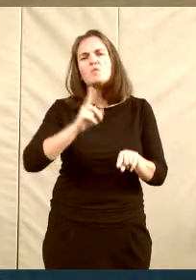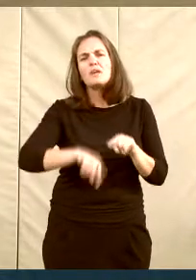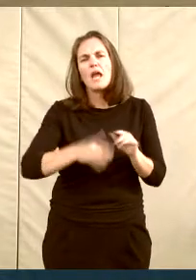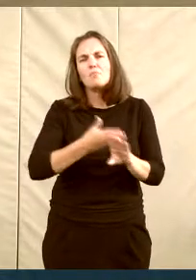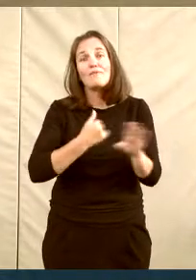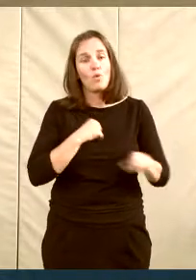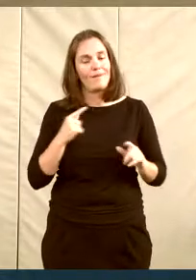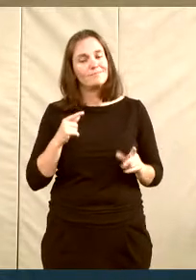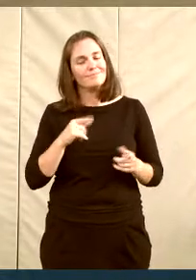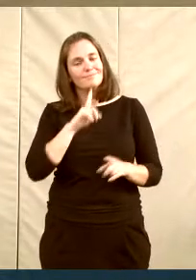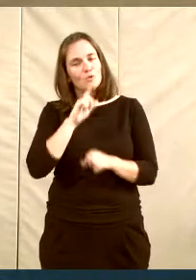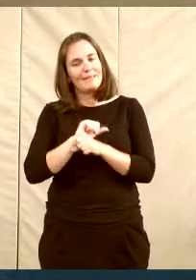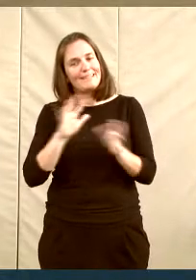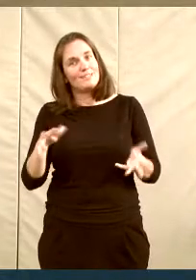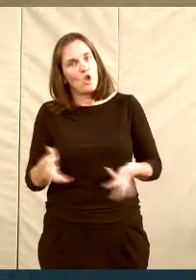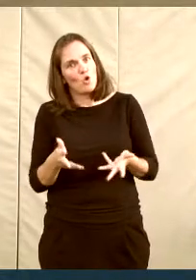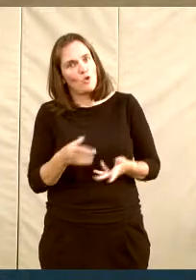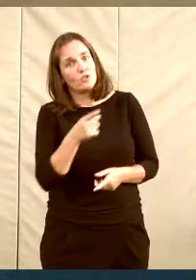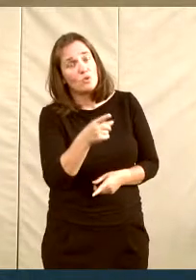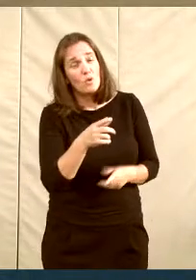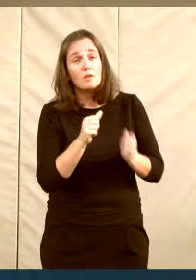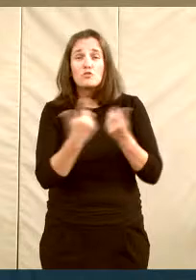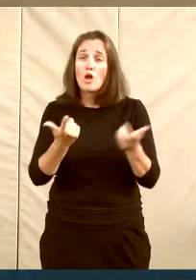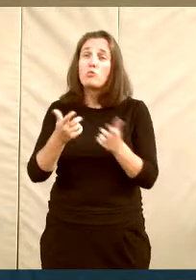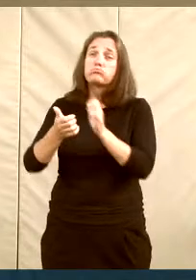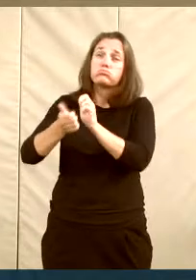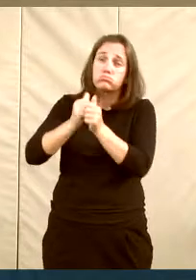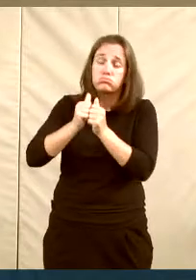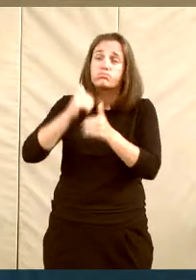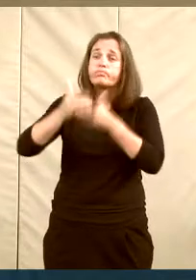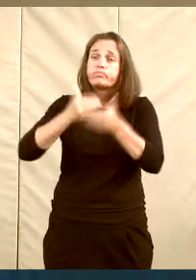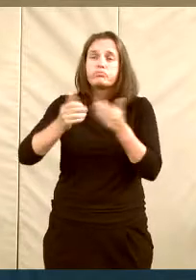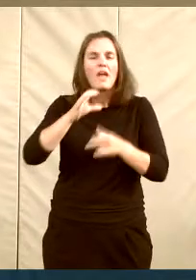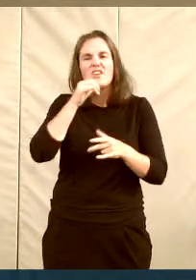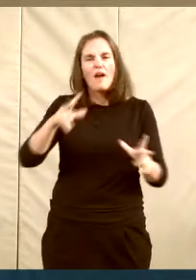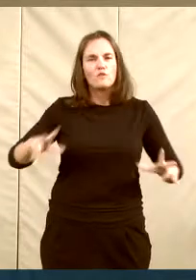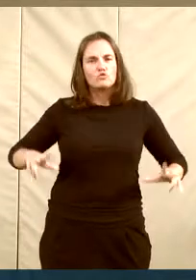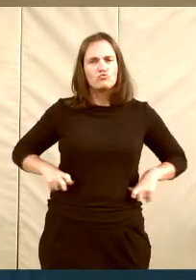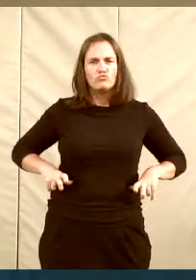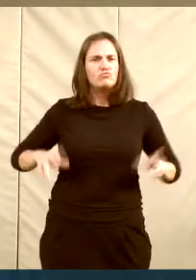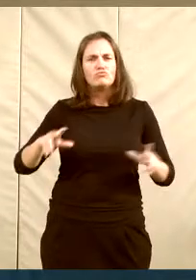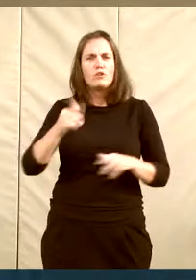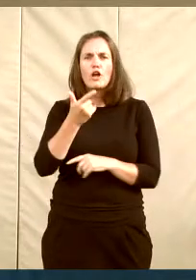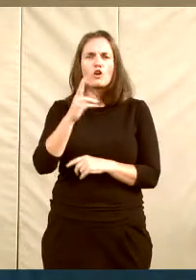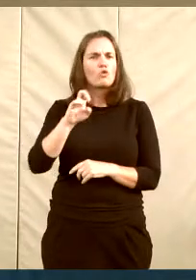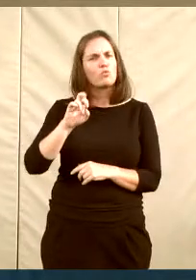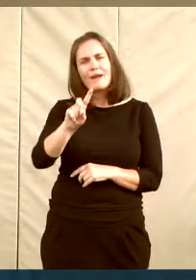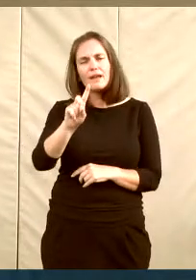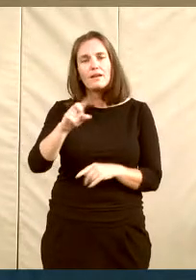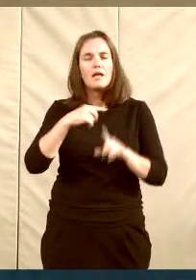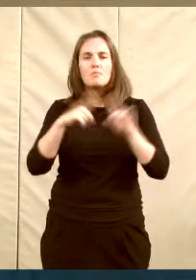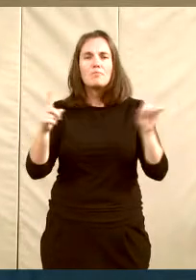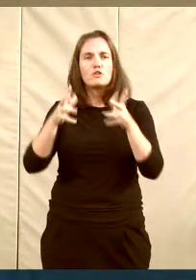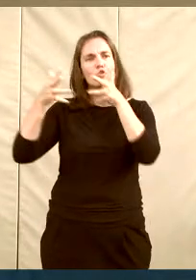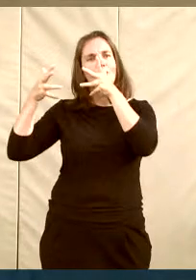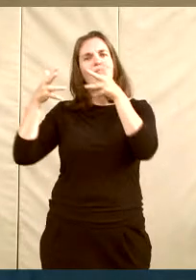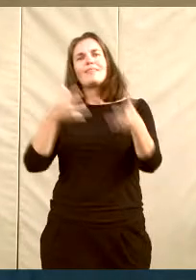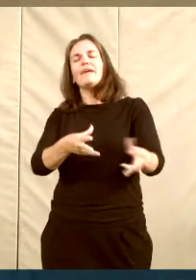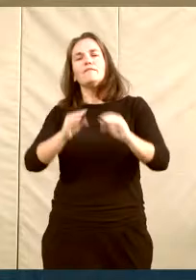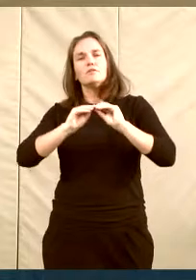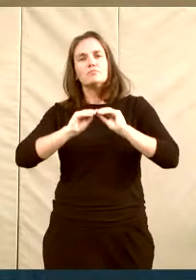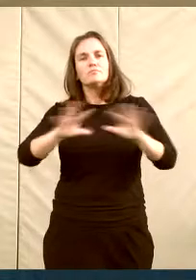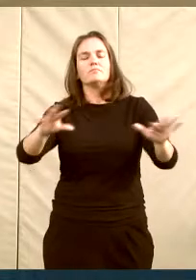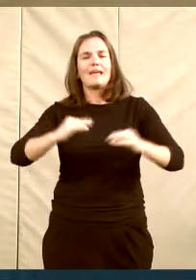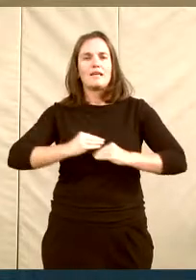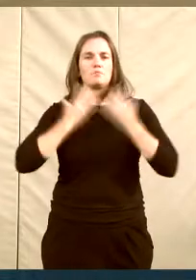run the greatest race of your life, not for greed, not for selfishness, but to leave a mark of inspiration on